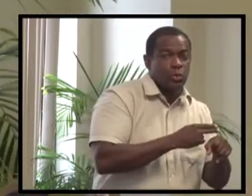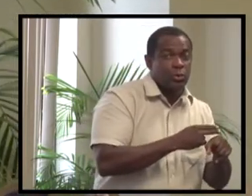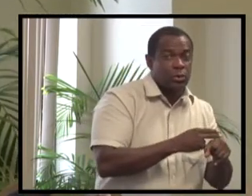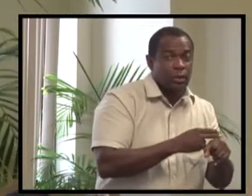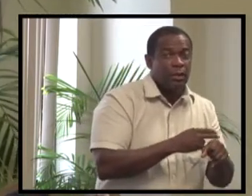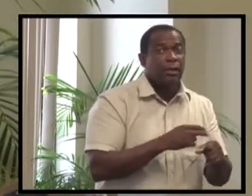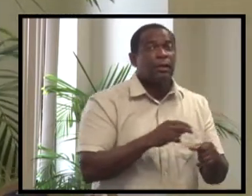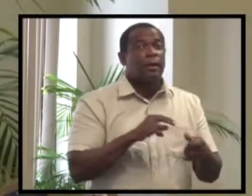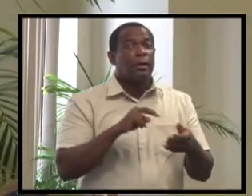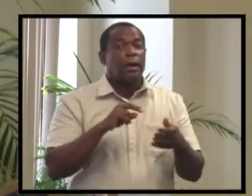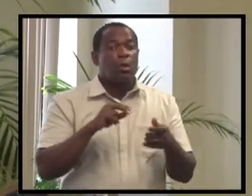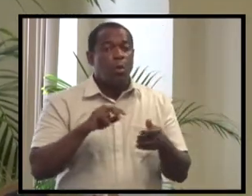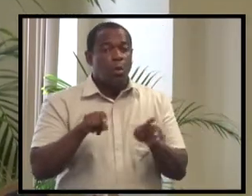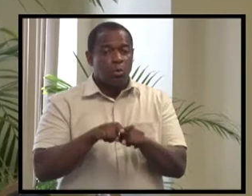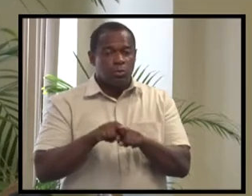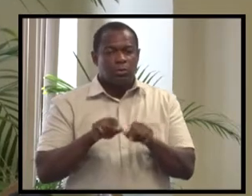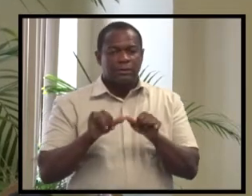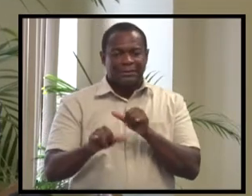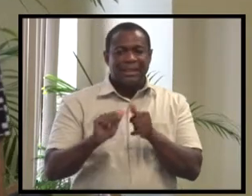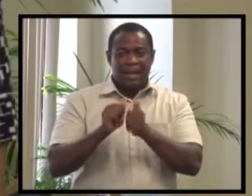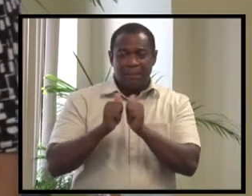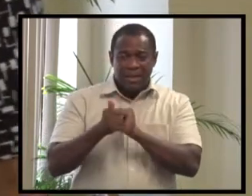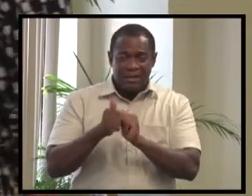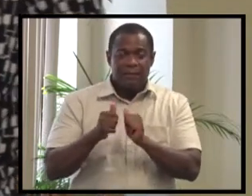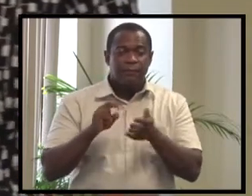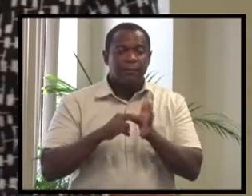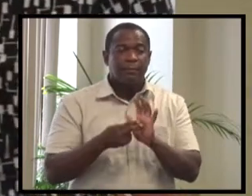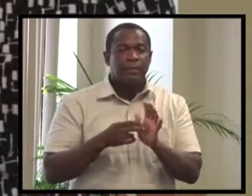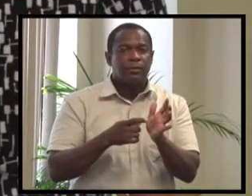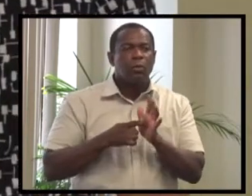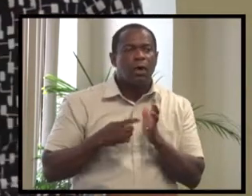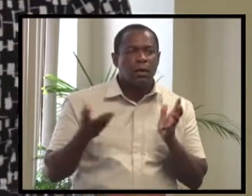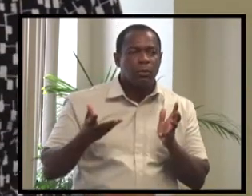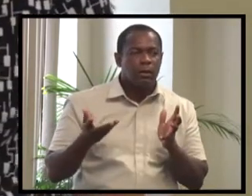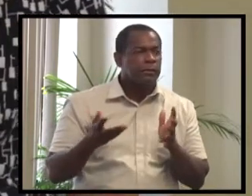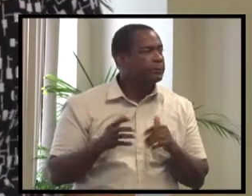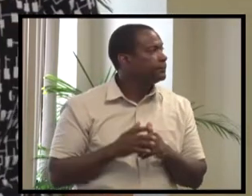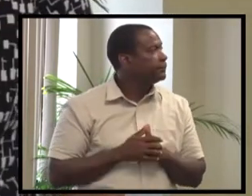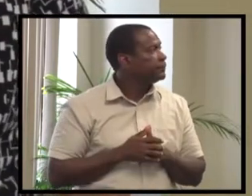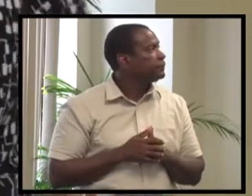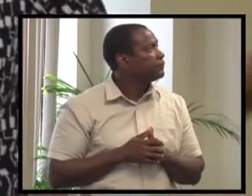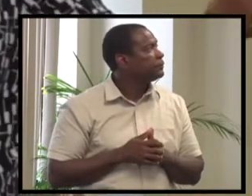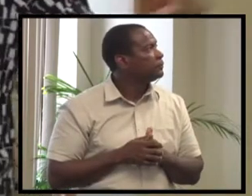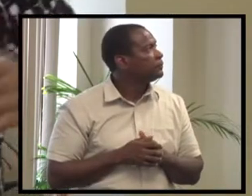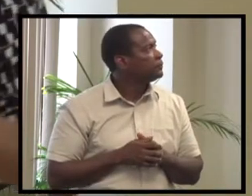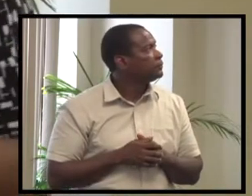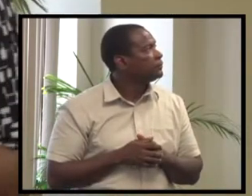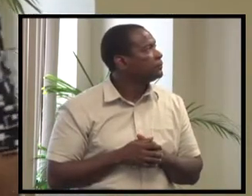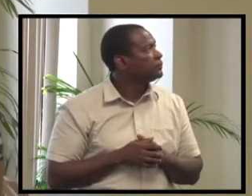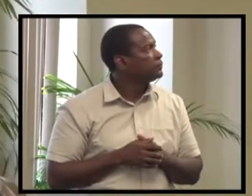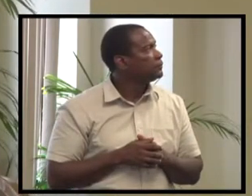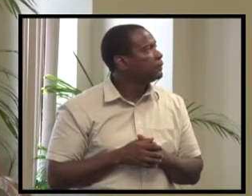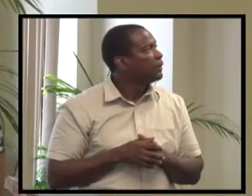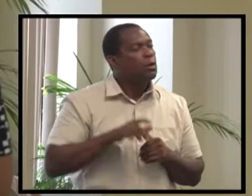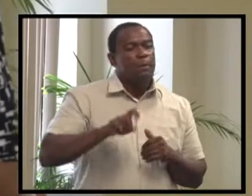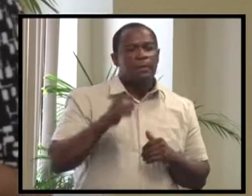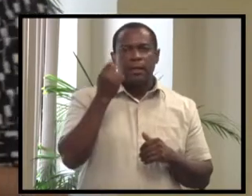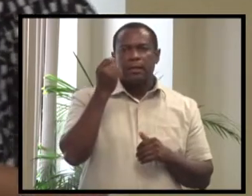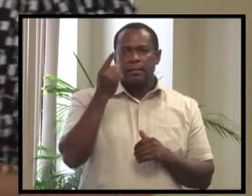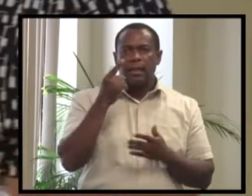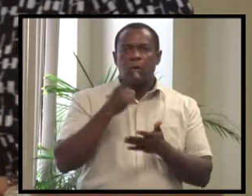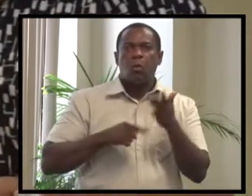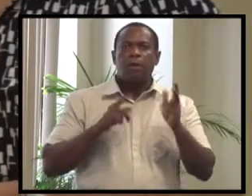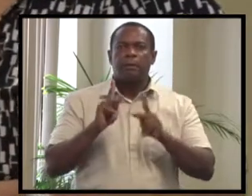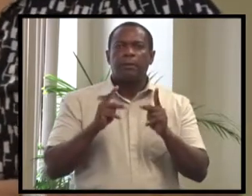include accessories or shoes, etc., and other lifestyle products to get increased cash flow. So women's and children's